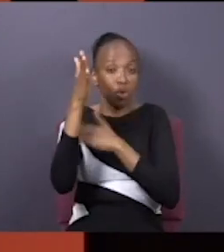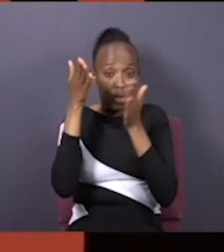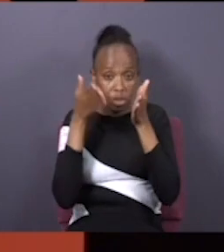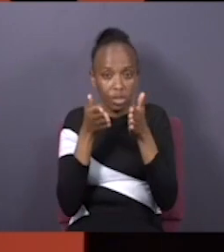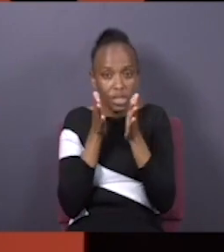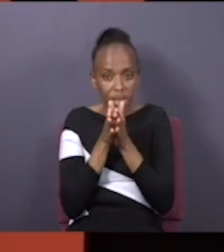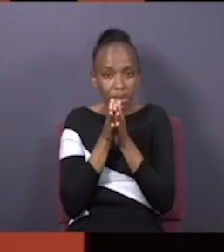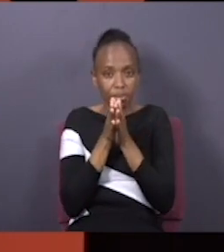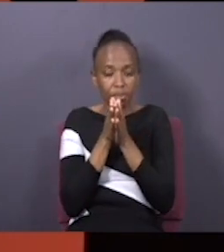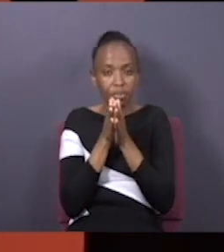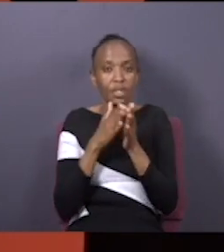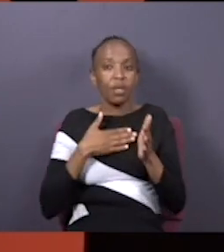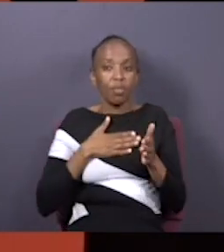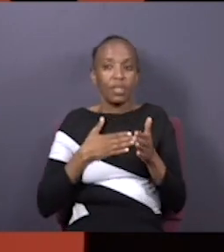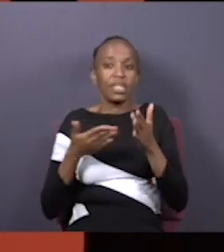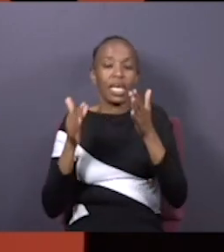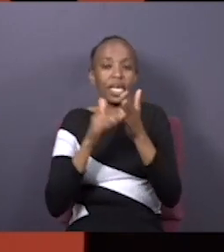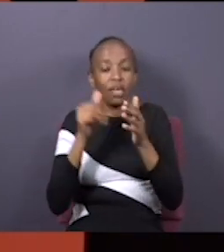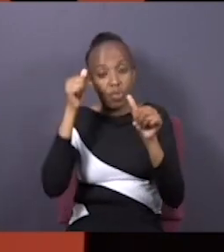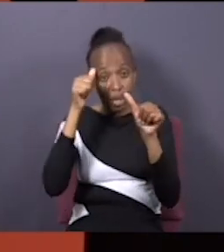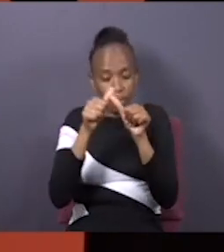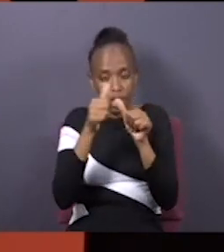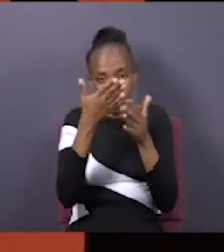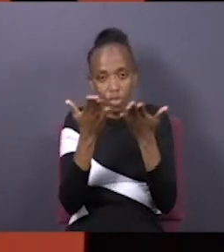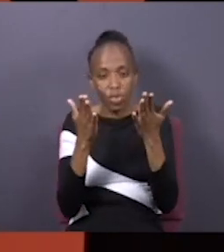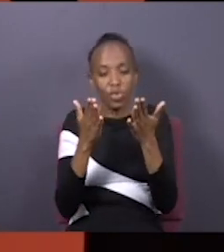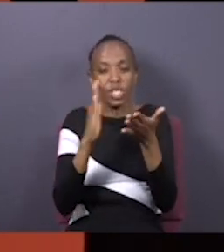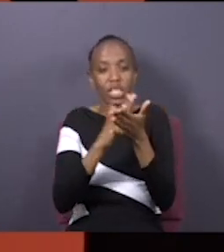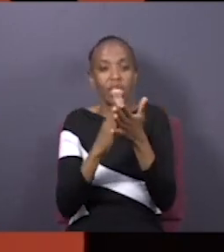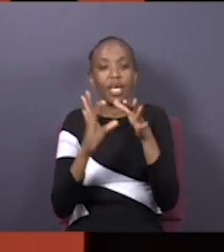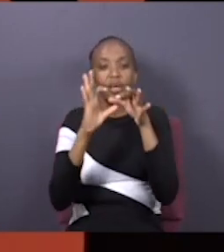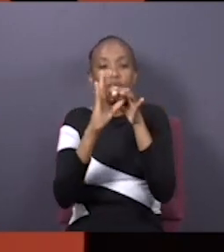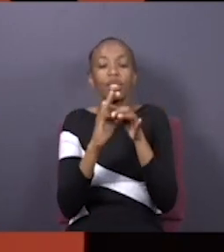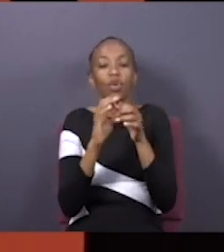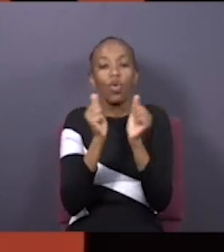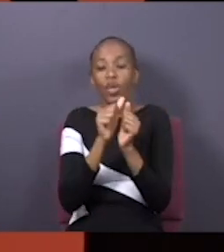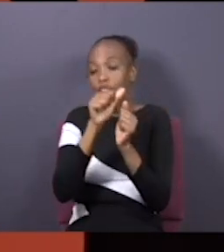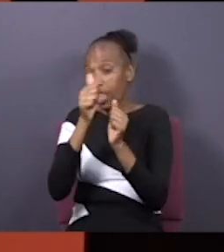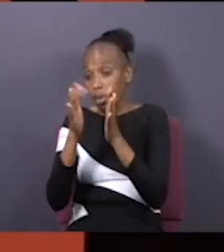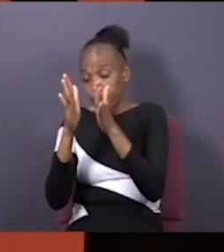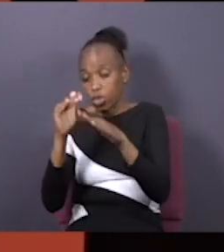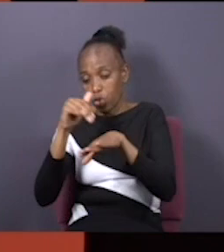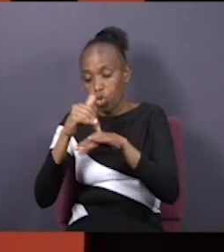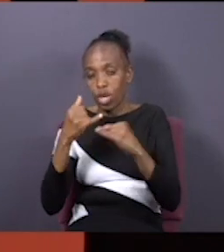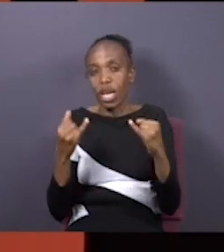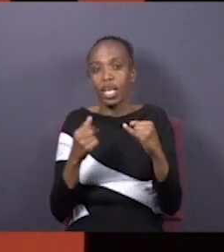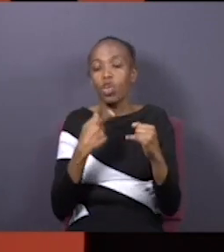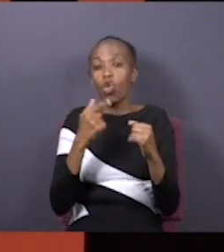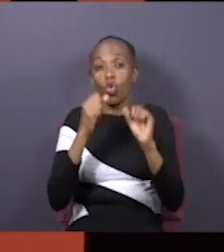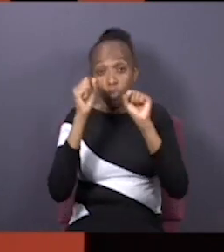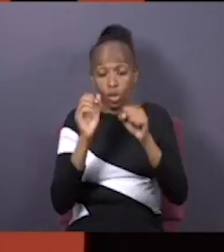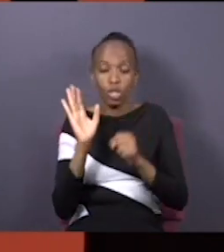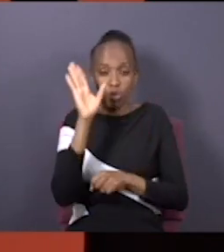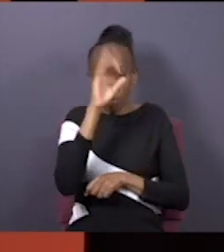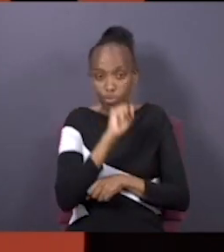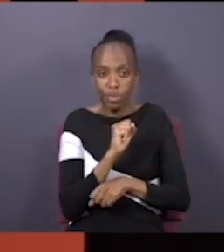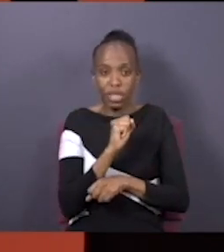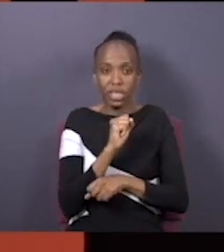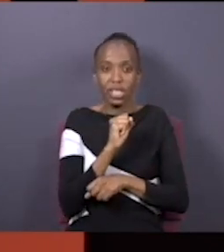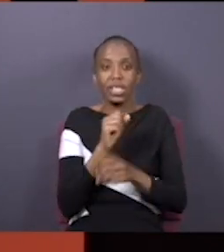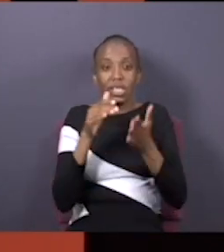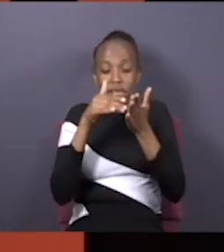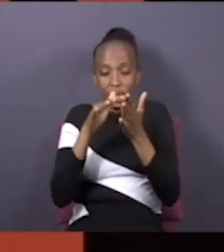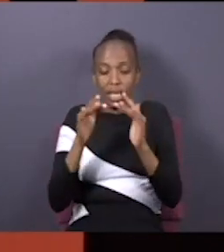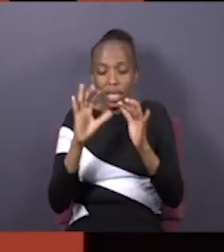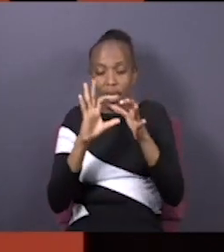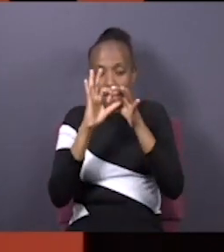today. Please, once again, we remind you to share this link with somebody online who may have missed it. Send